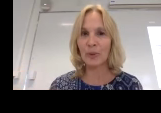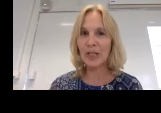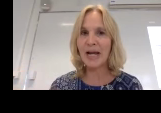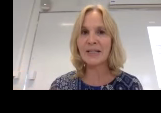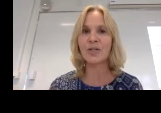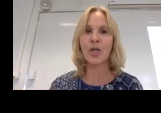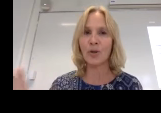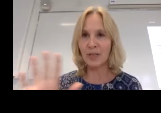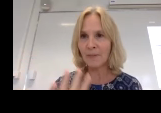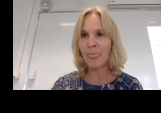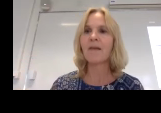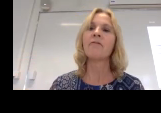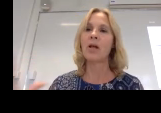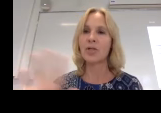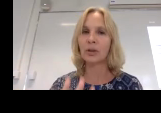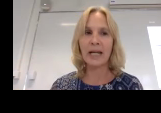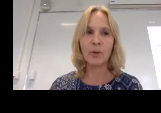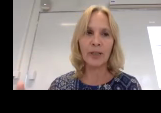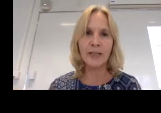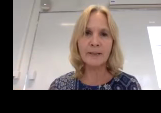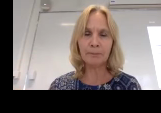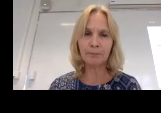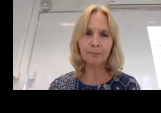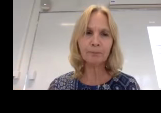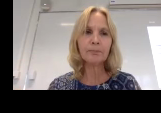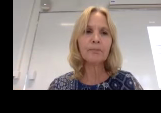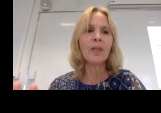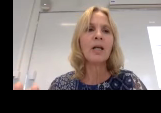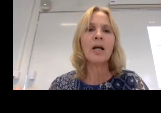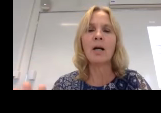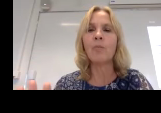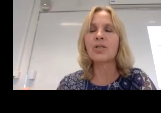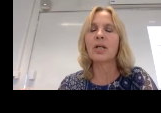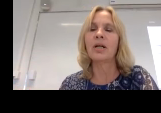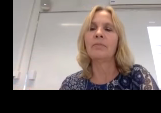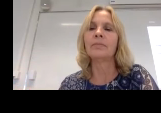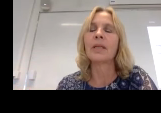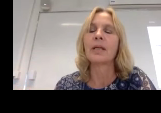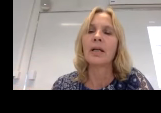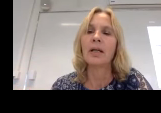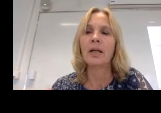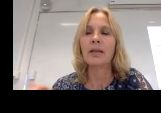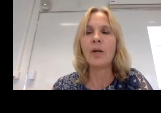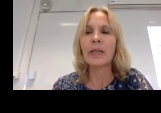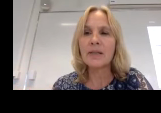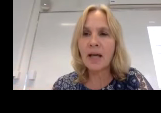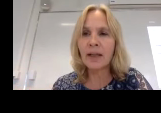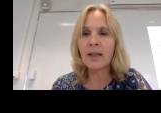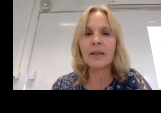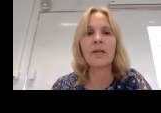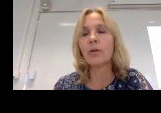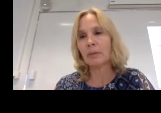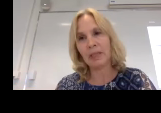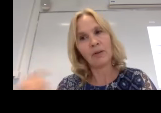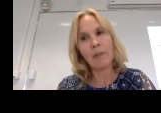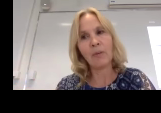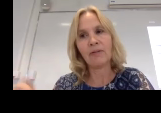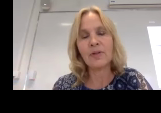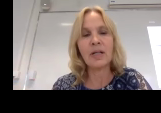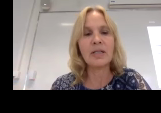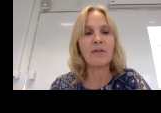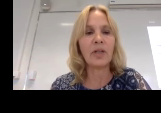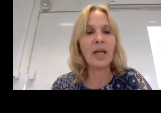visualization is really nice. It shows phonological neighborhoods, which Naomi Caselli, you'll be hearing